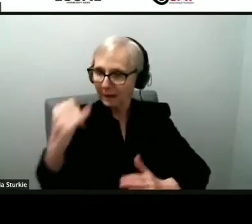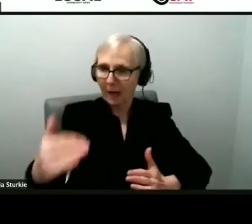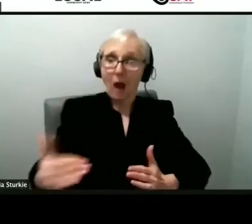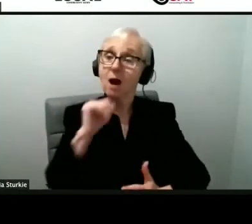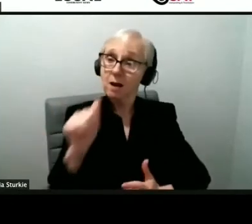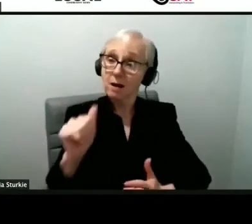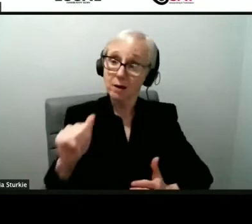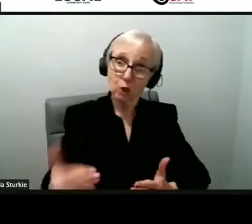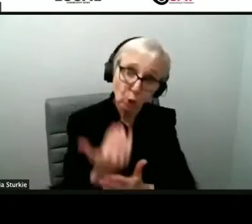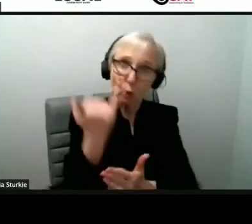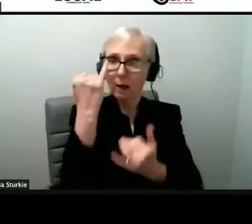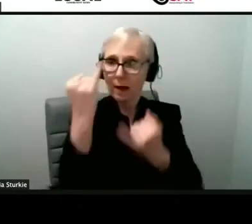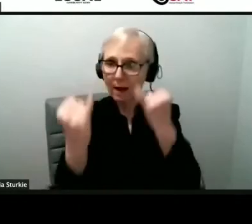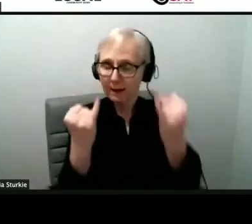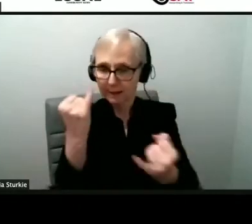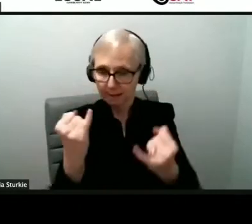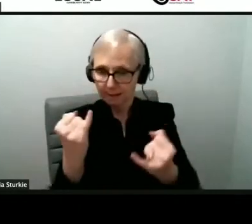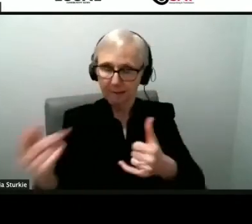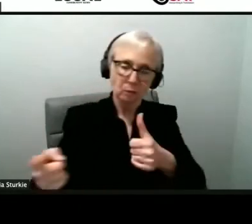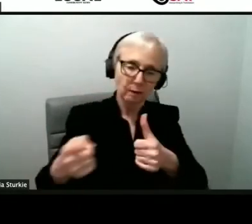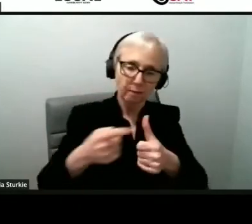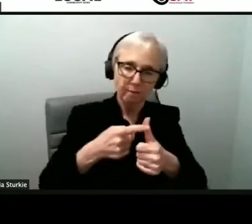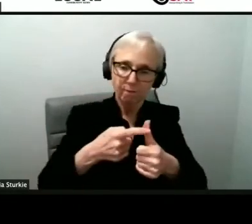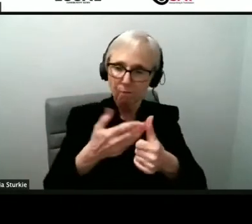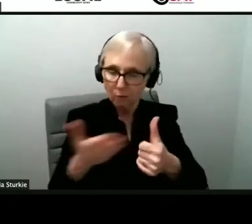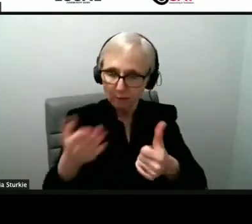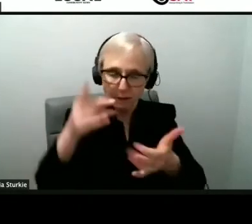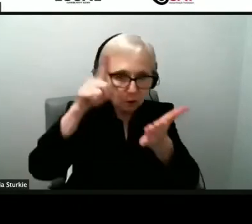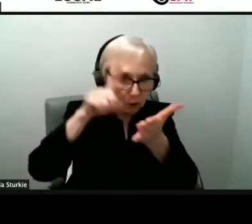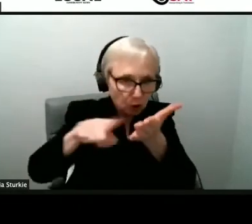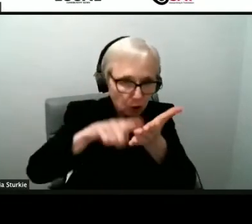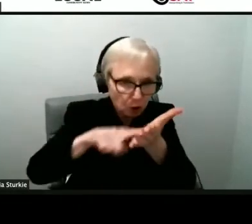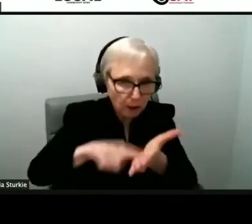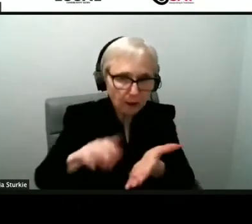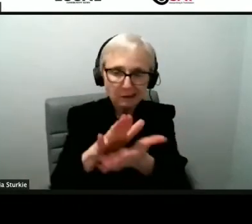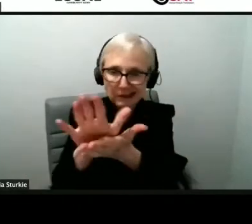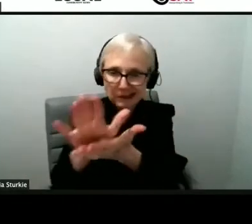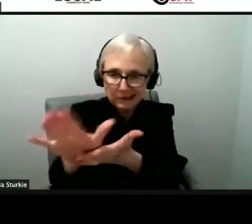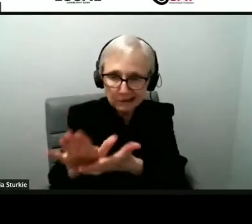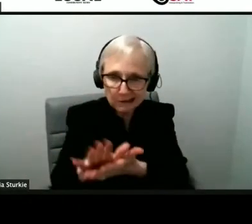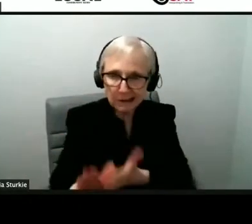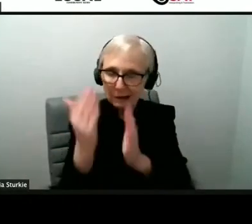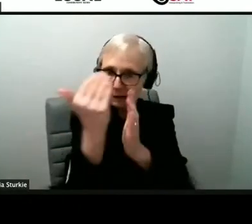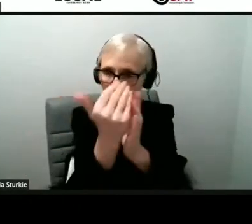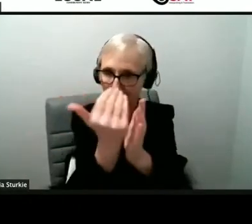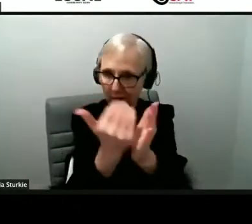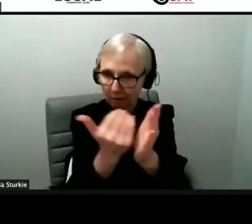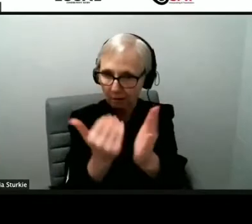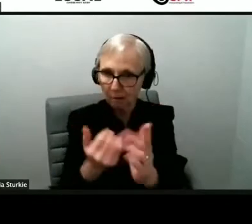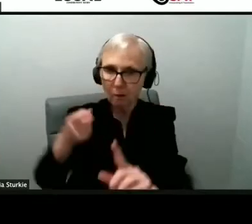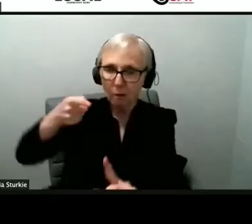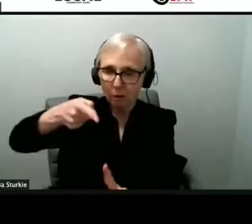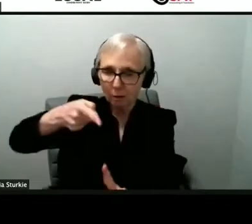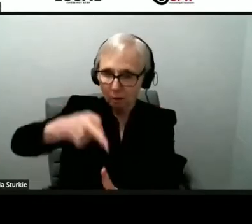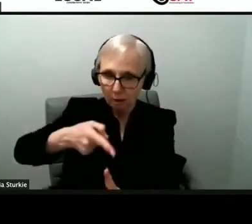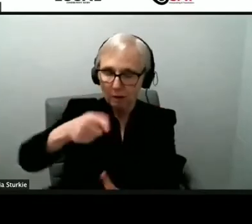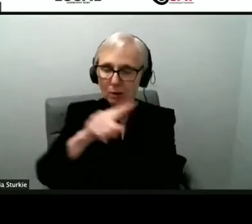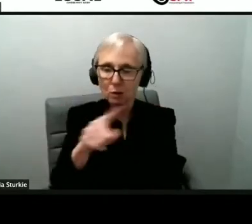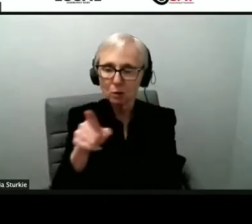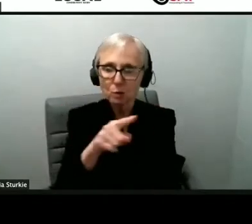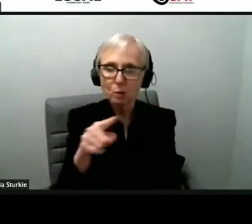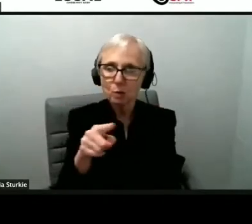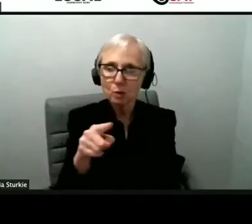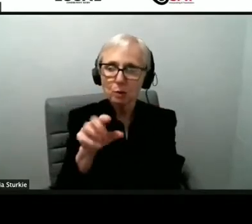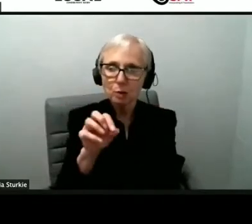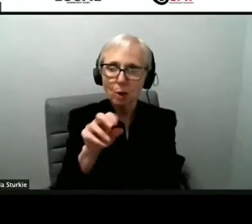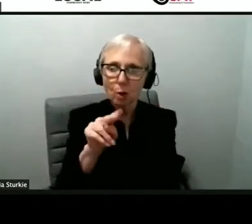So that's one of the first things I'm going to do is, you know, do a scrubbing. But I want to point at one place, which is the zoning, because